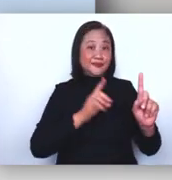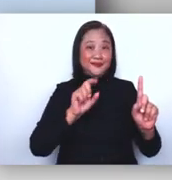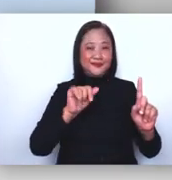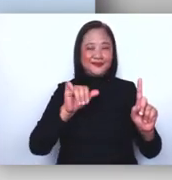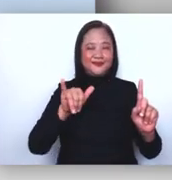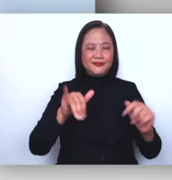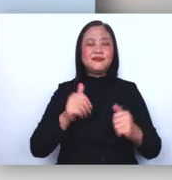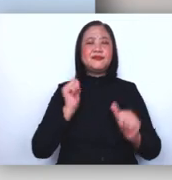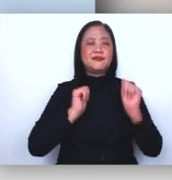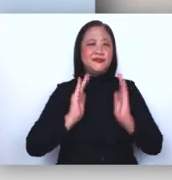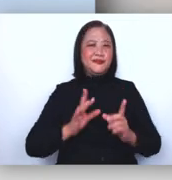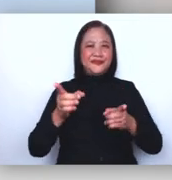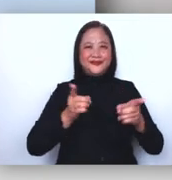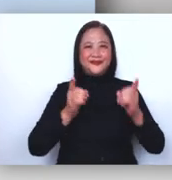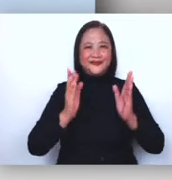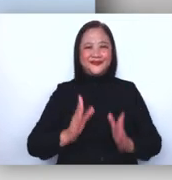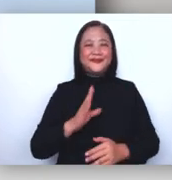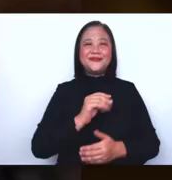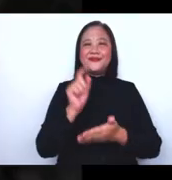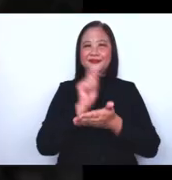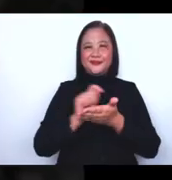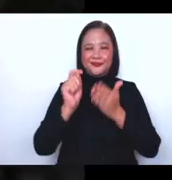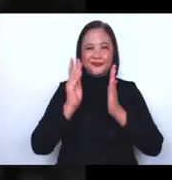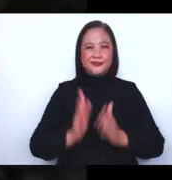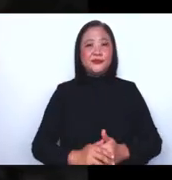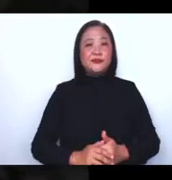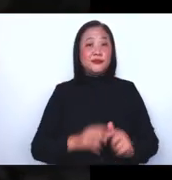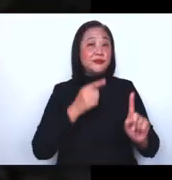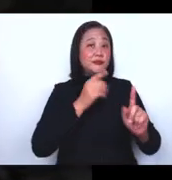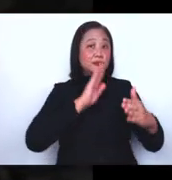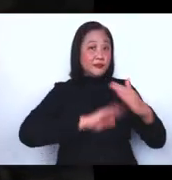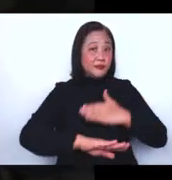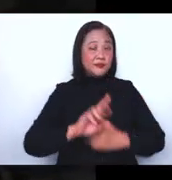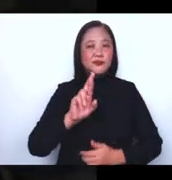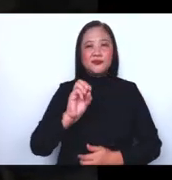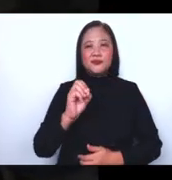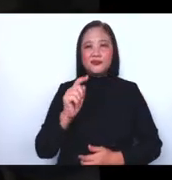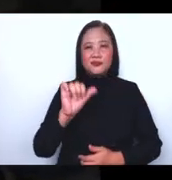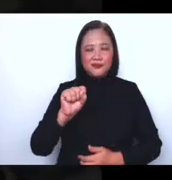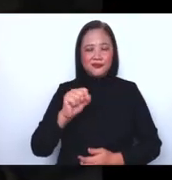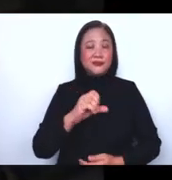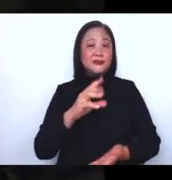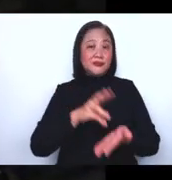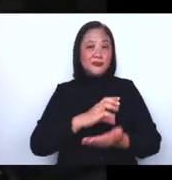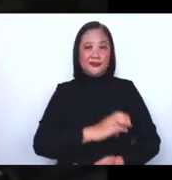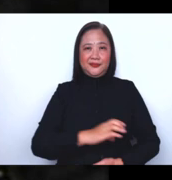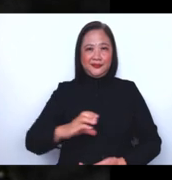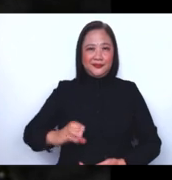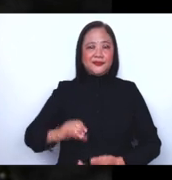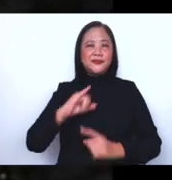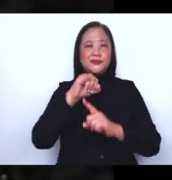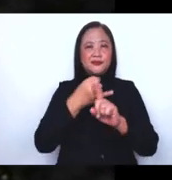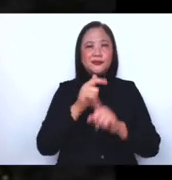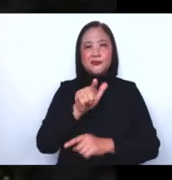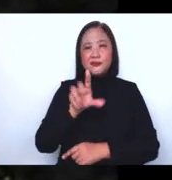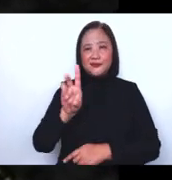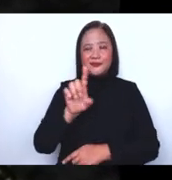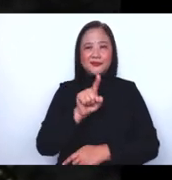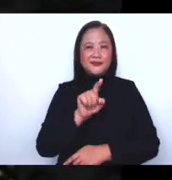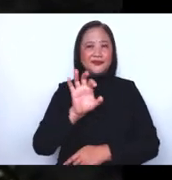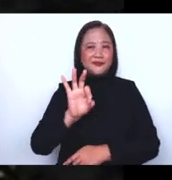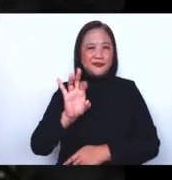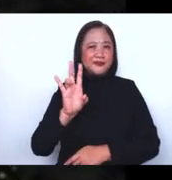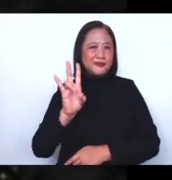actor, director, and writer, was born in Roja City, Capiz on January